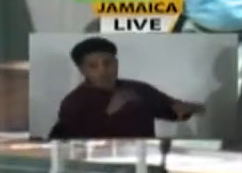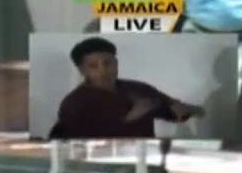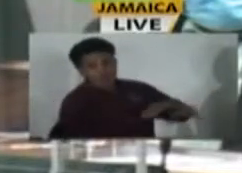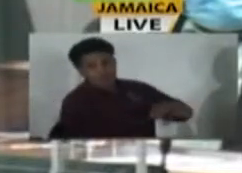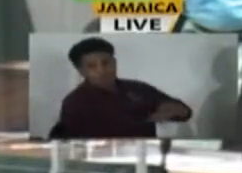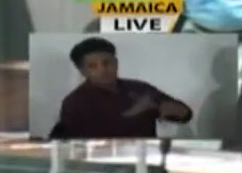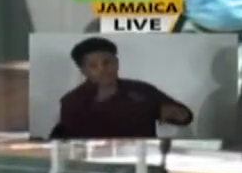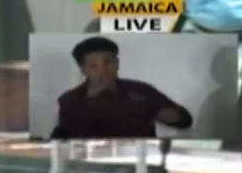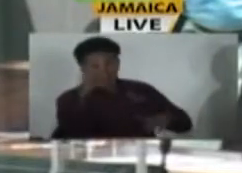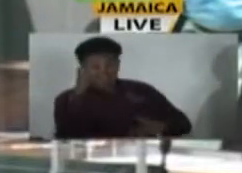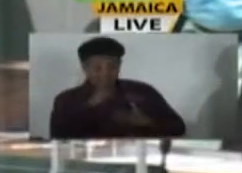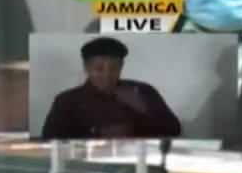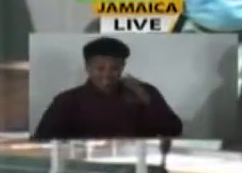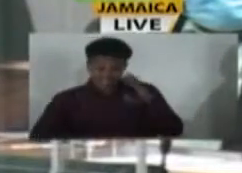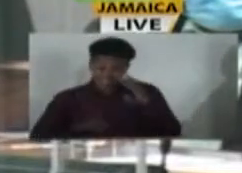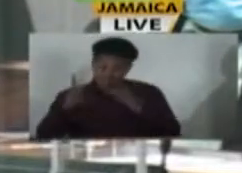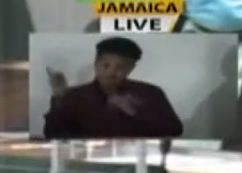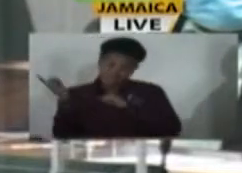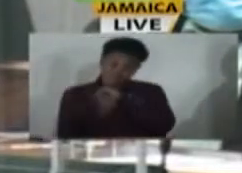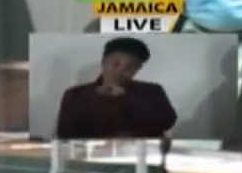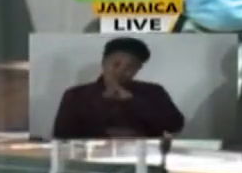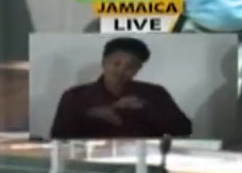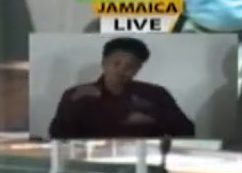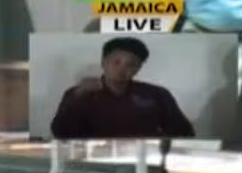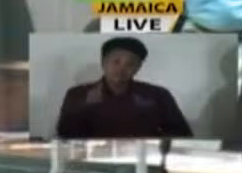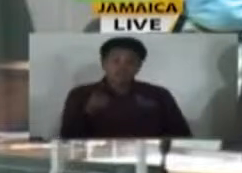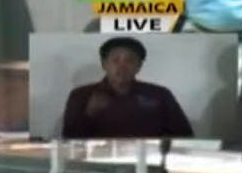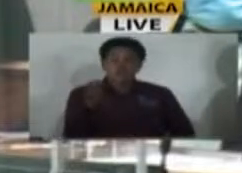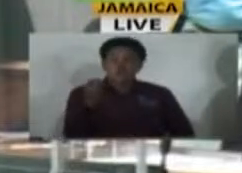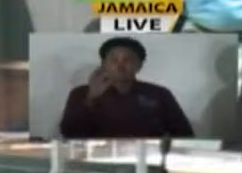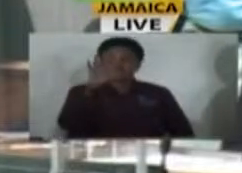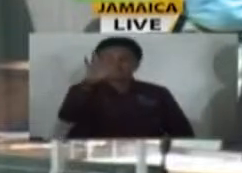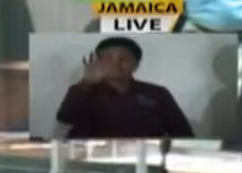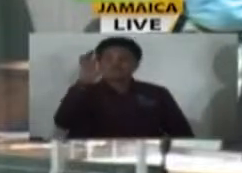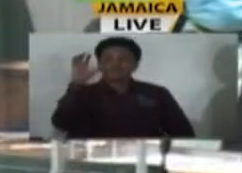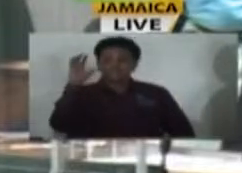to a fixed penalty of